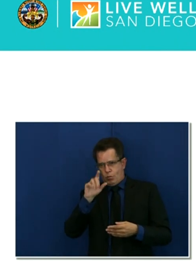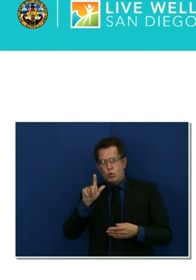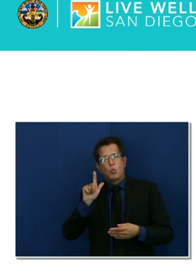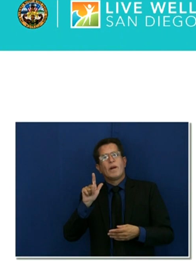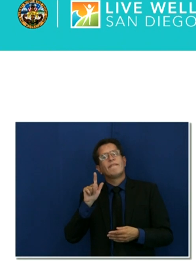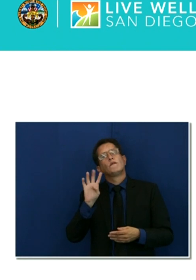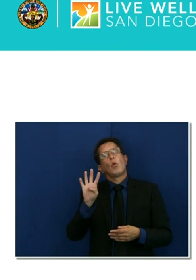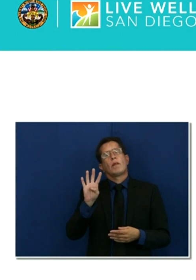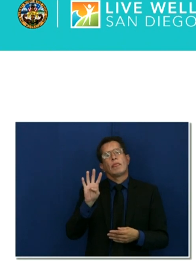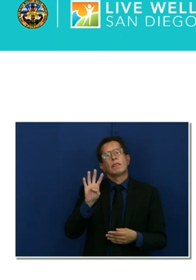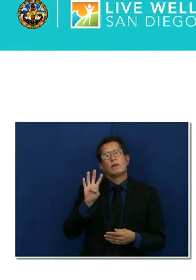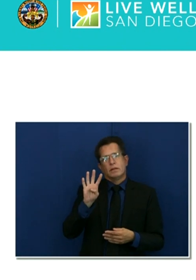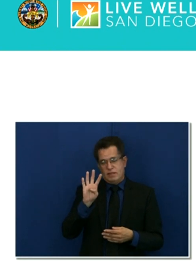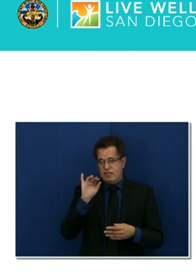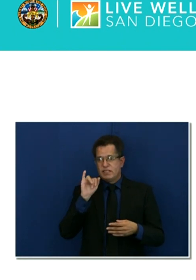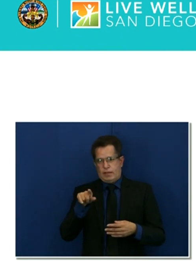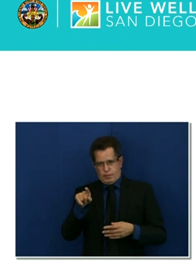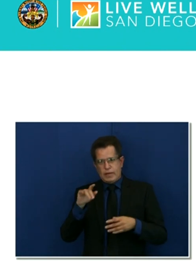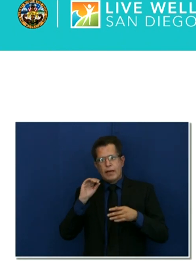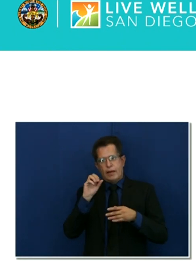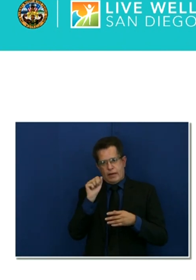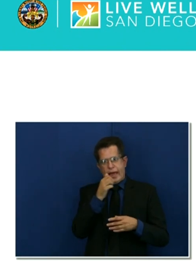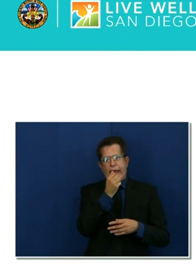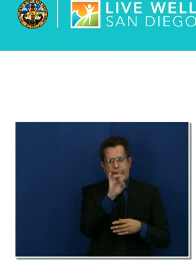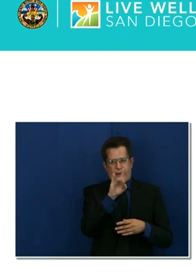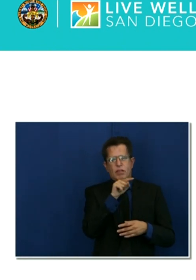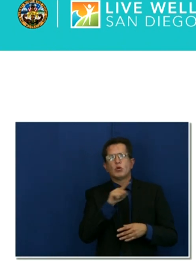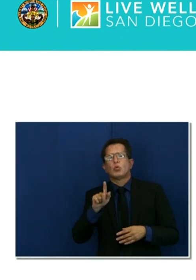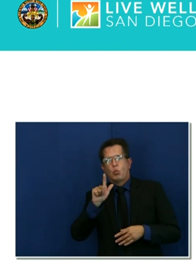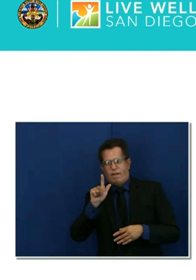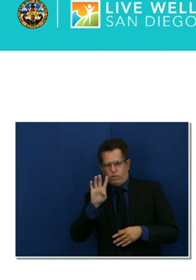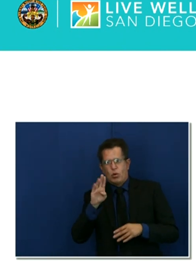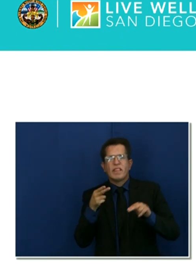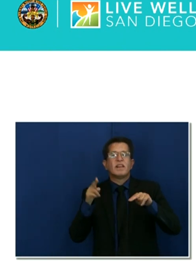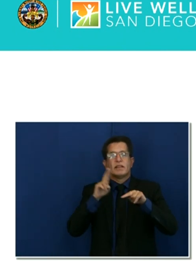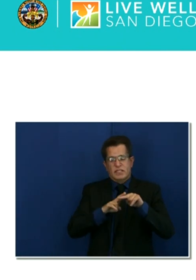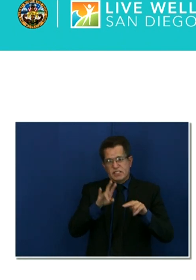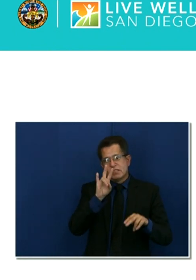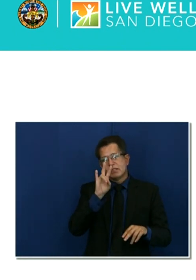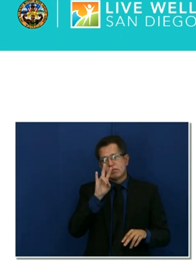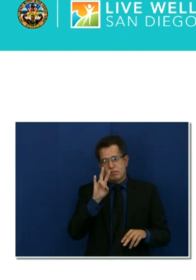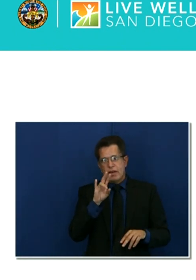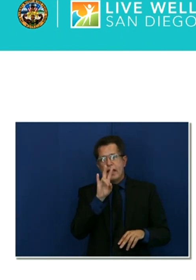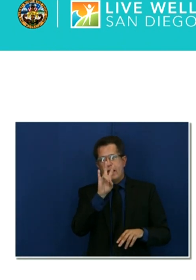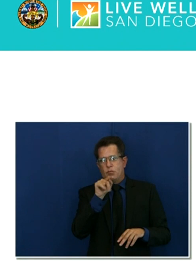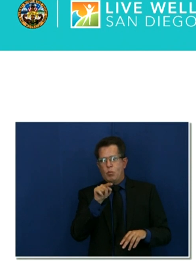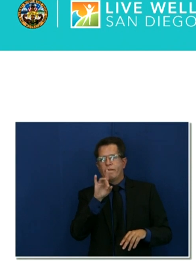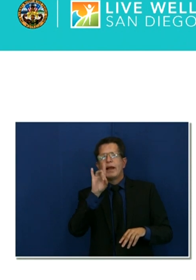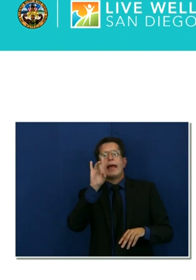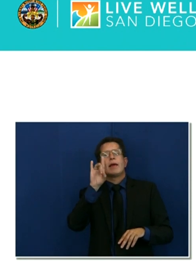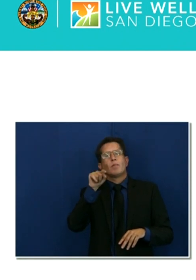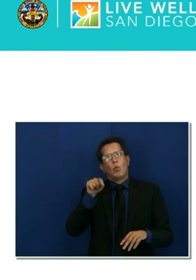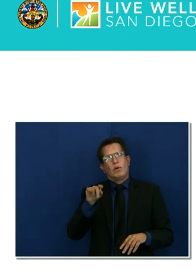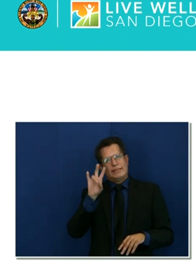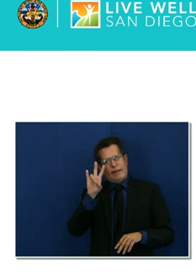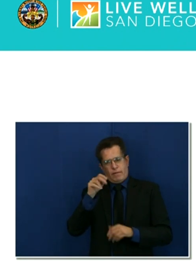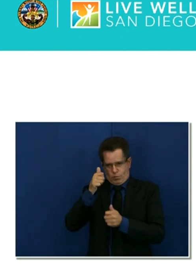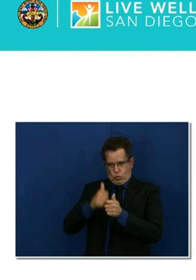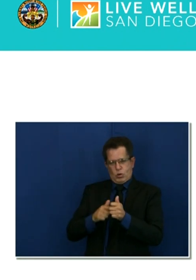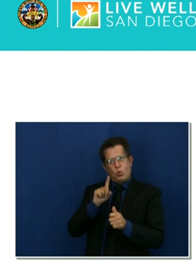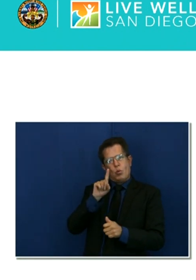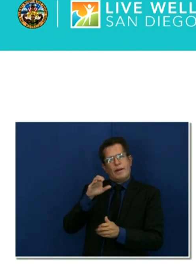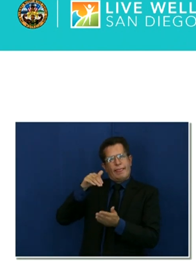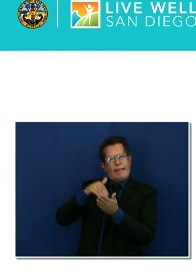October increased dramatically from 7.4 to 8.7 per 100,000 residents. So